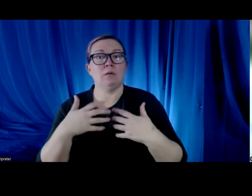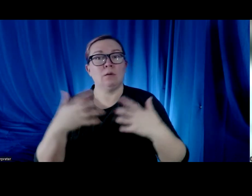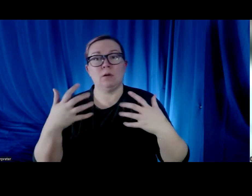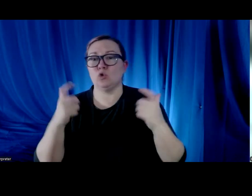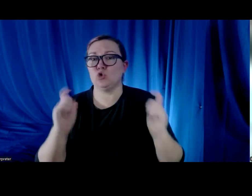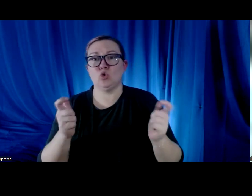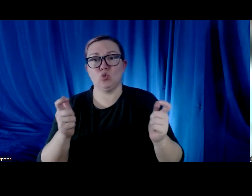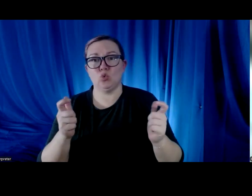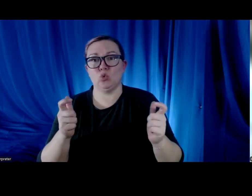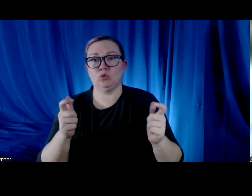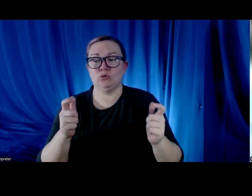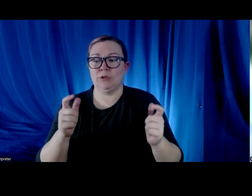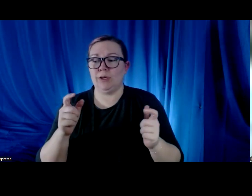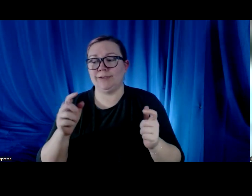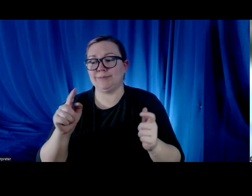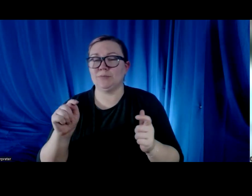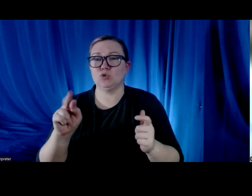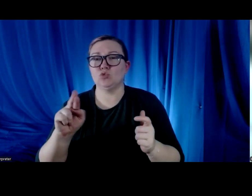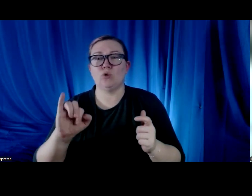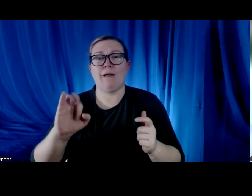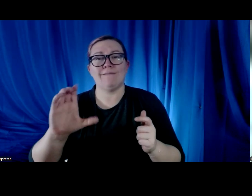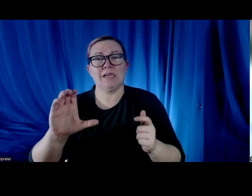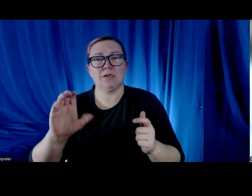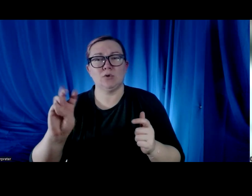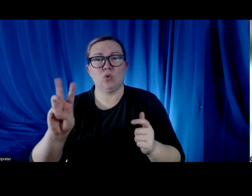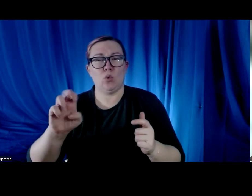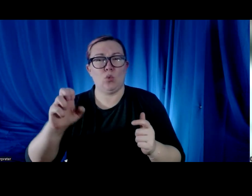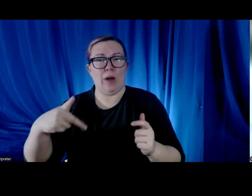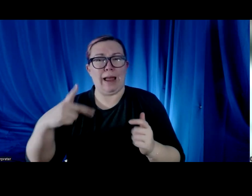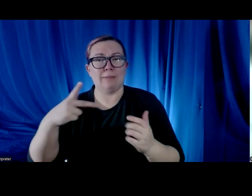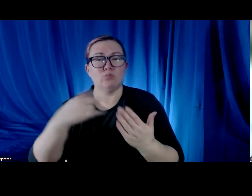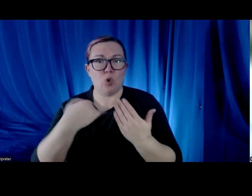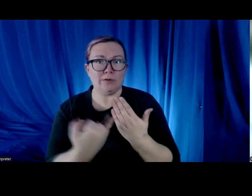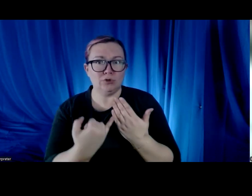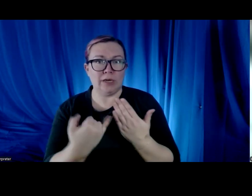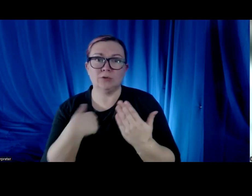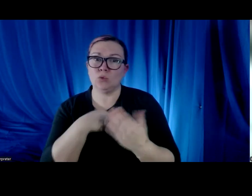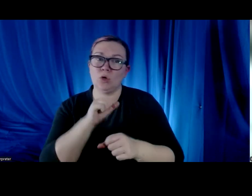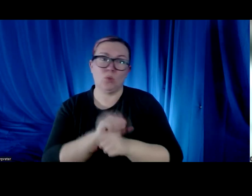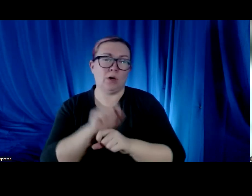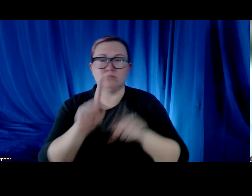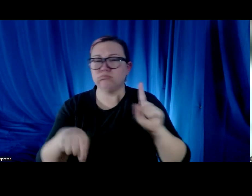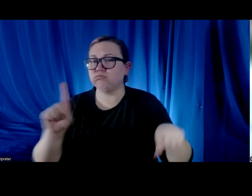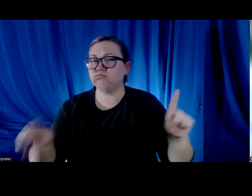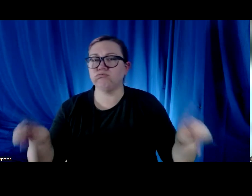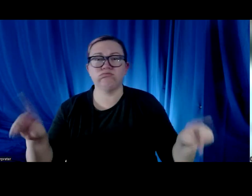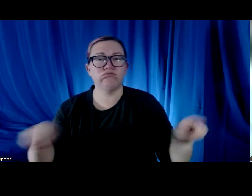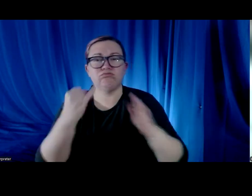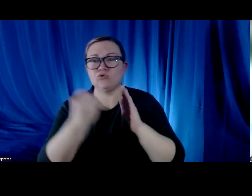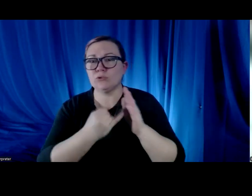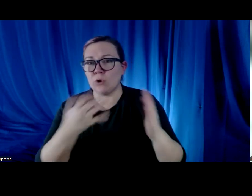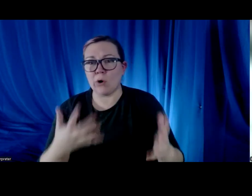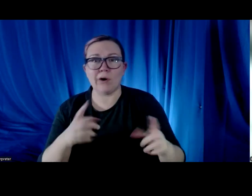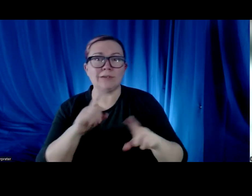program. And I worked with artists in all media, working at all sizes to wrap those boxes. And Mhm. some